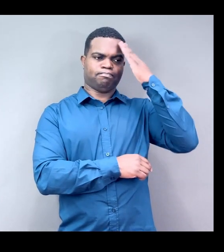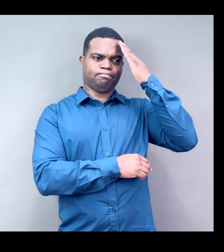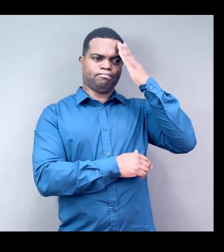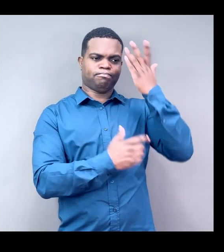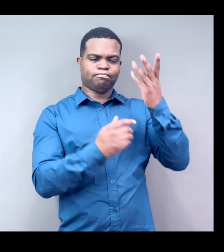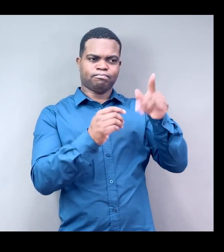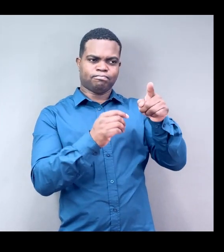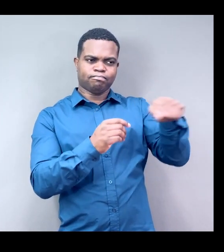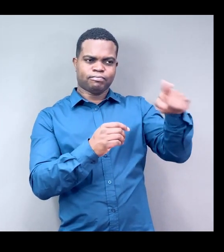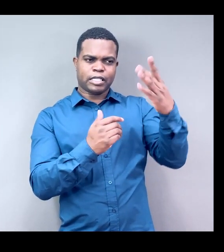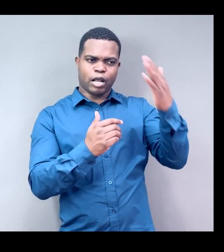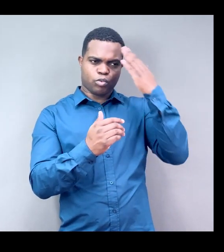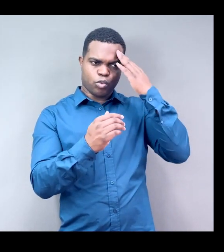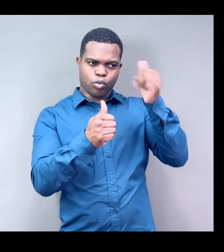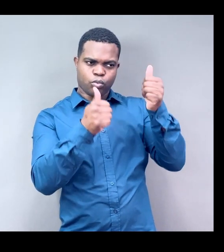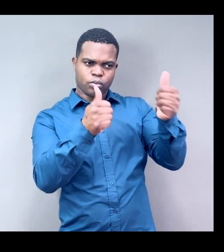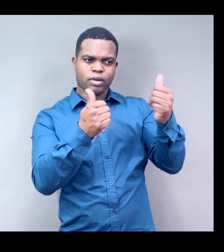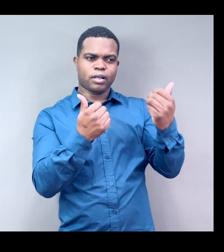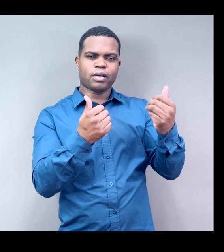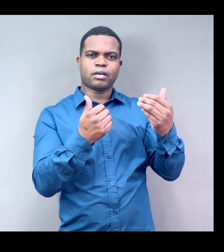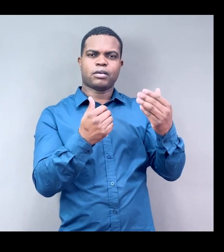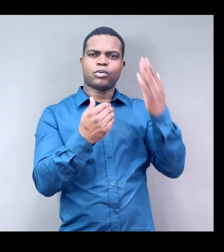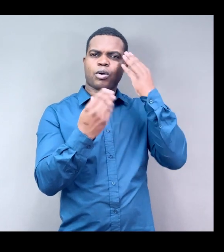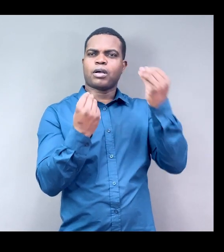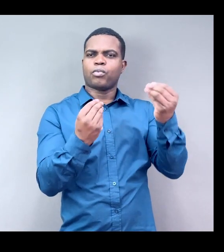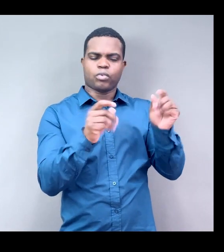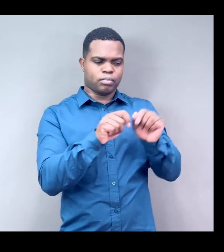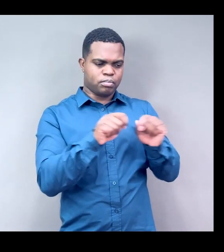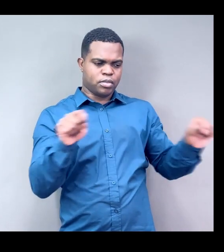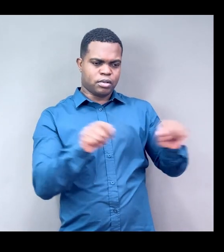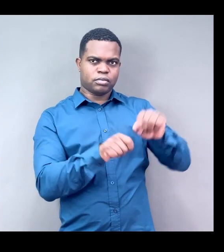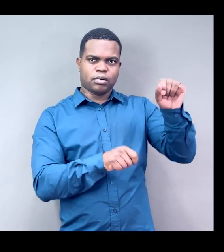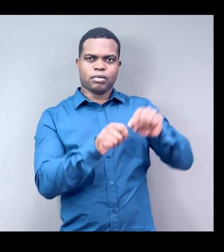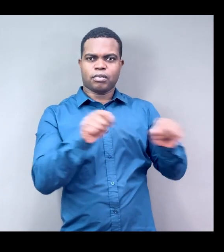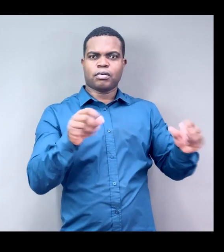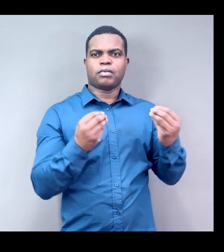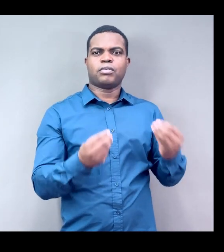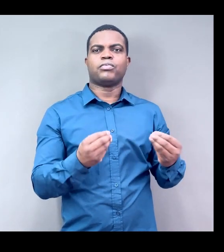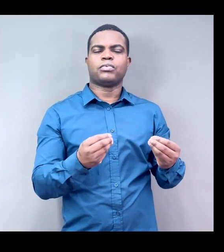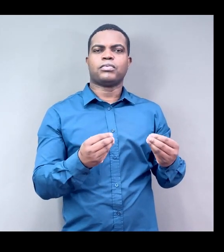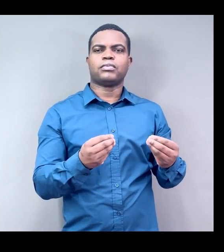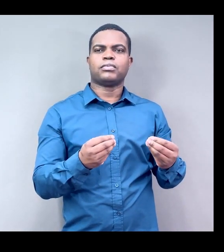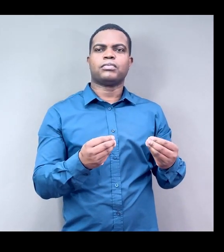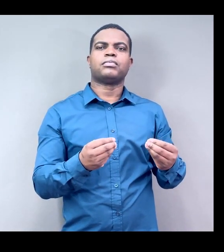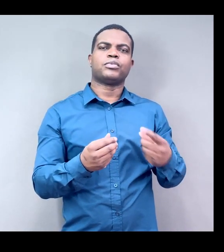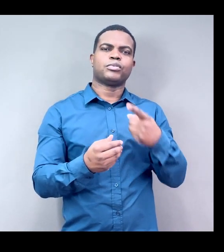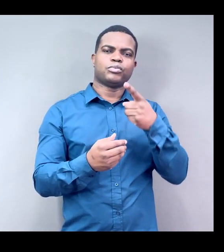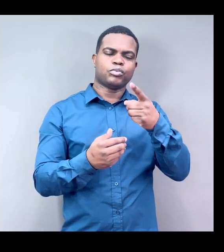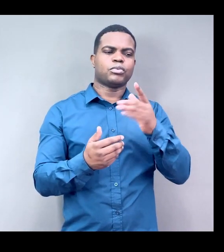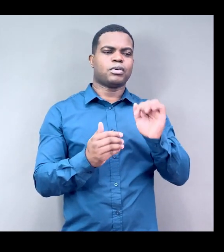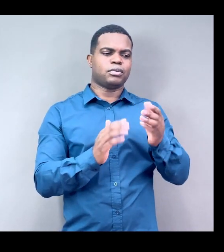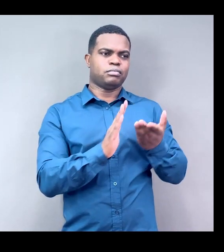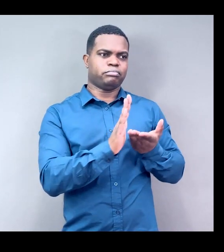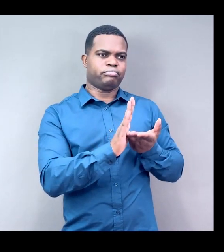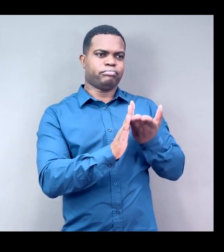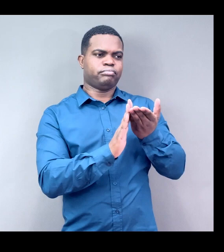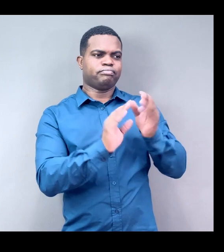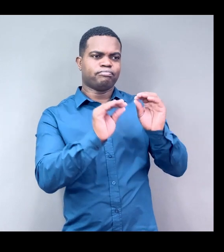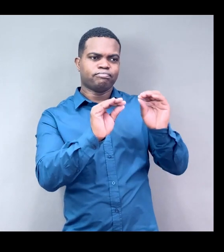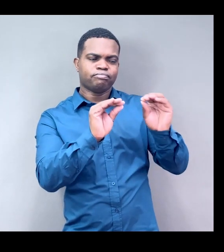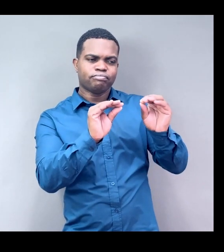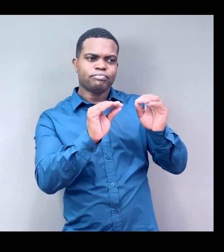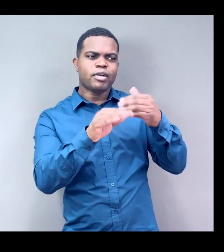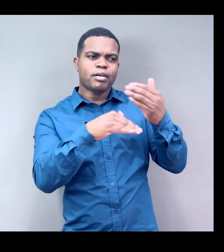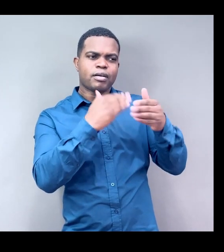activity, you need to measure the level of knowledge and awareness and compare it with after you have